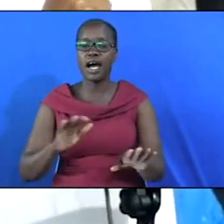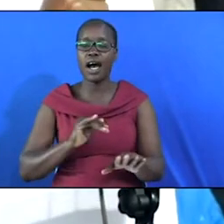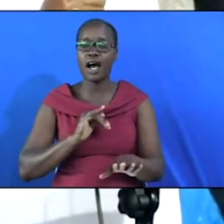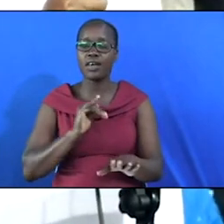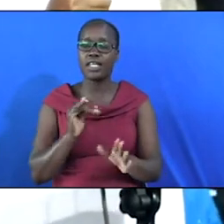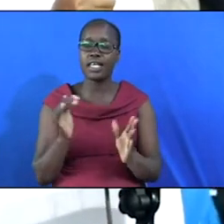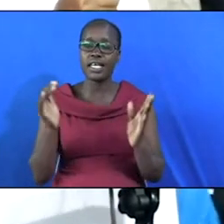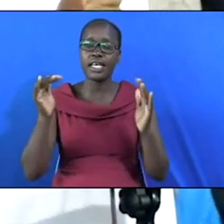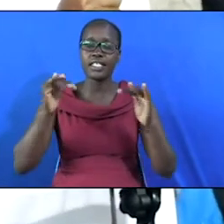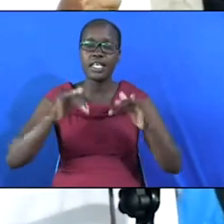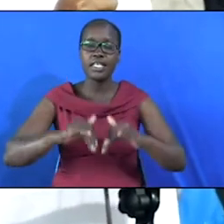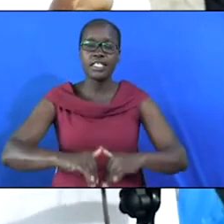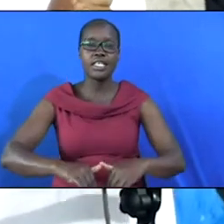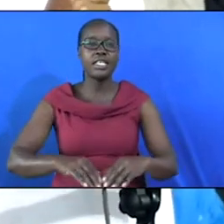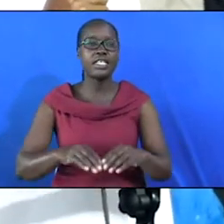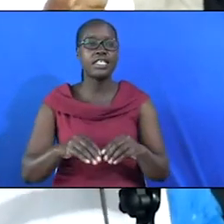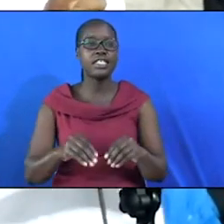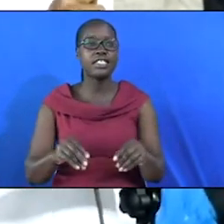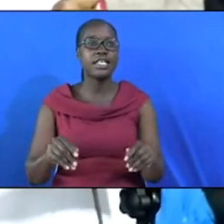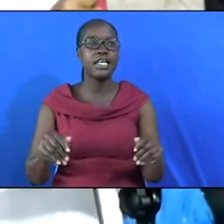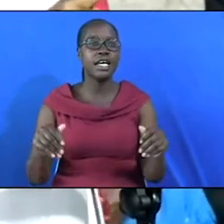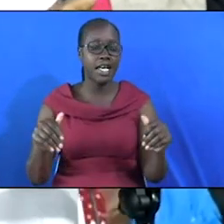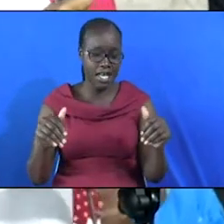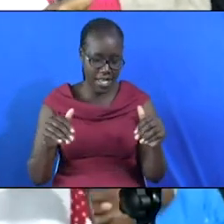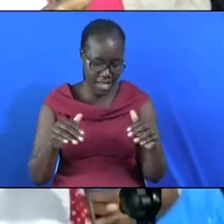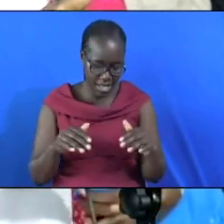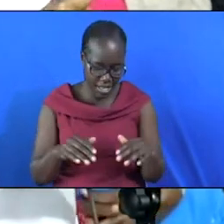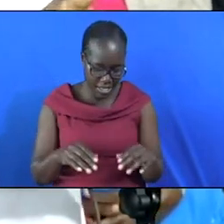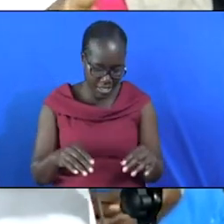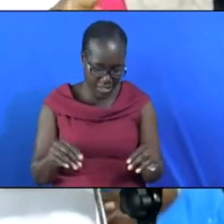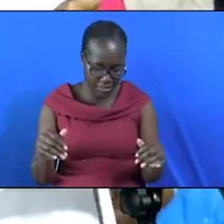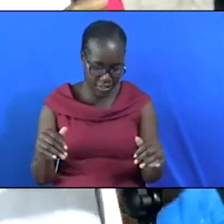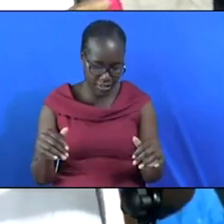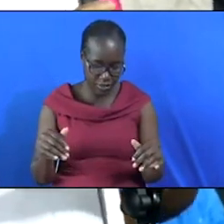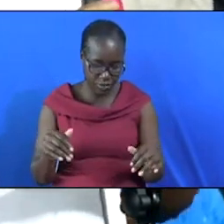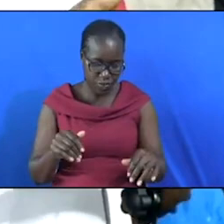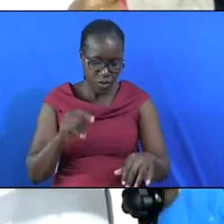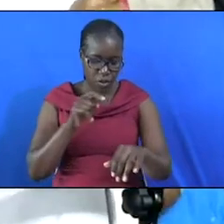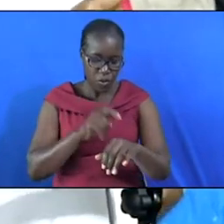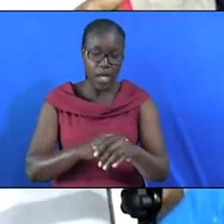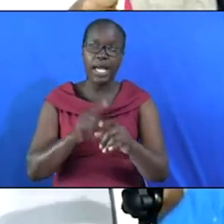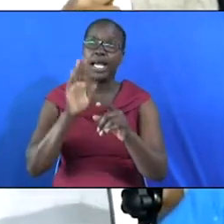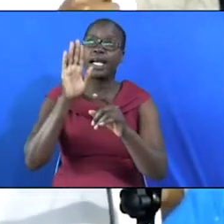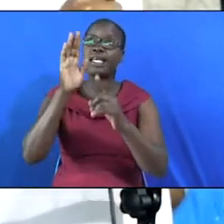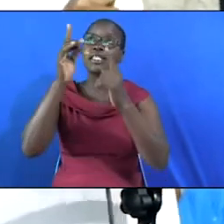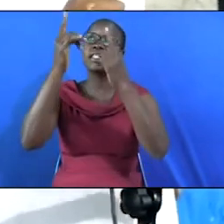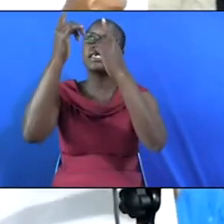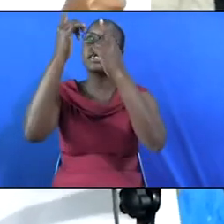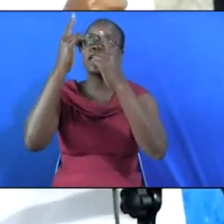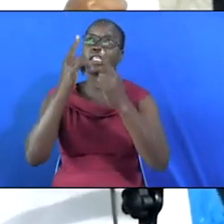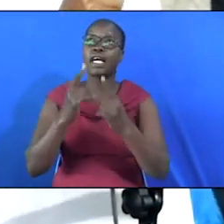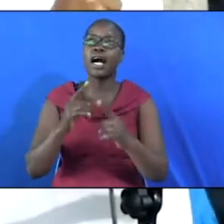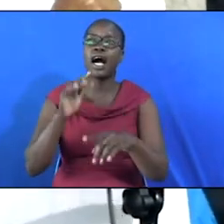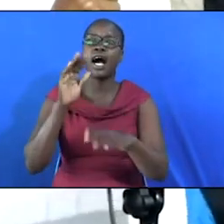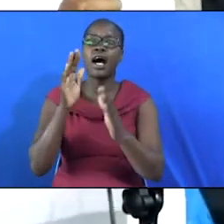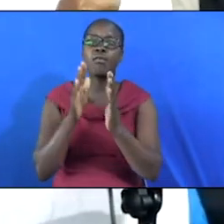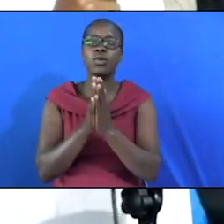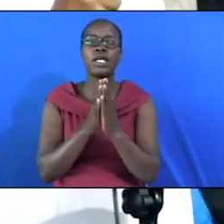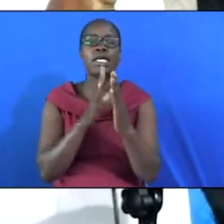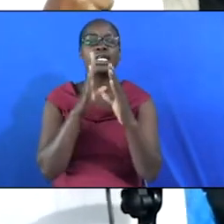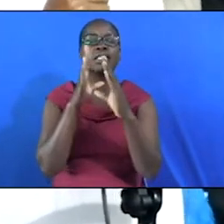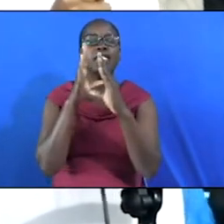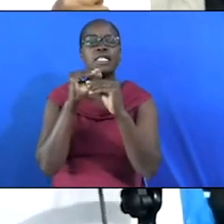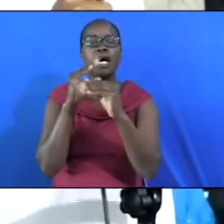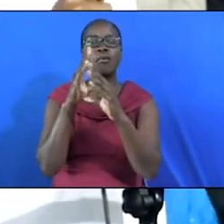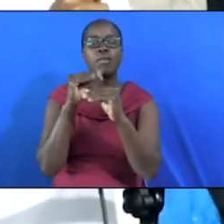other ground is sinking sand. When he shall